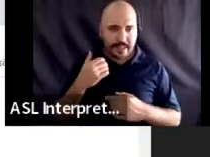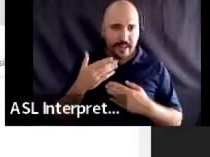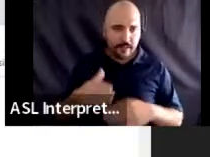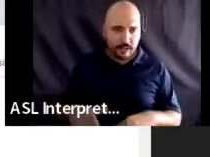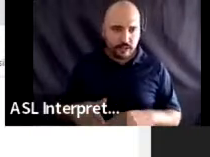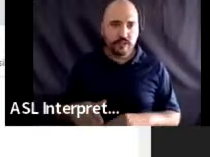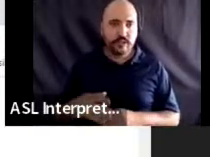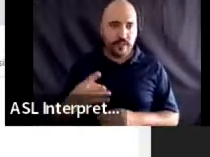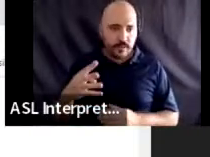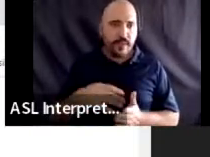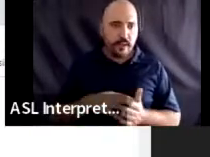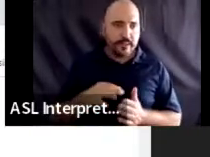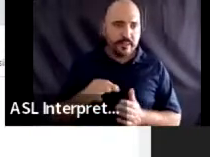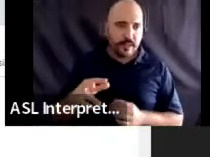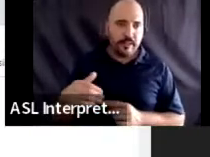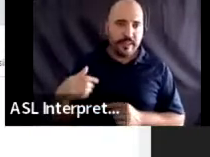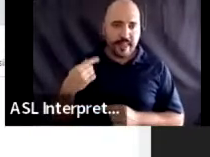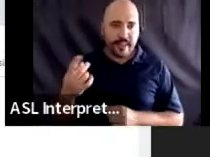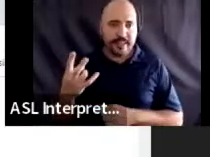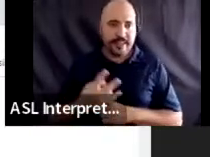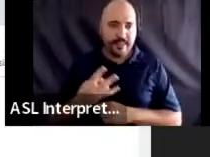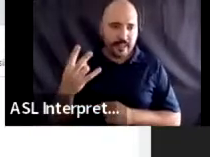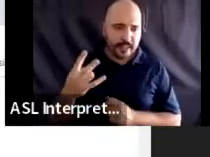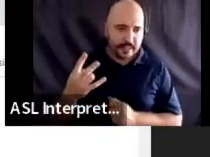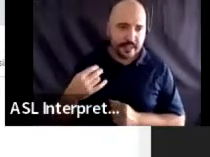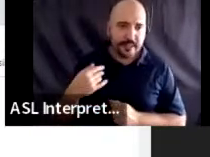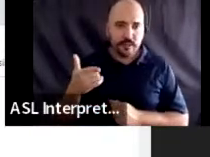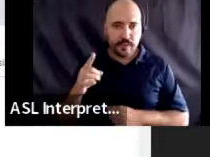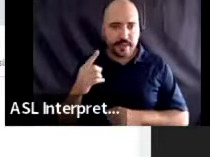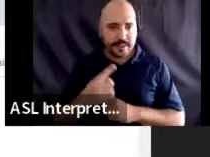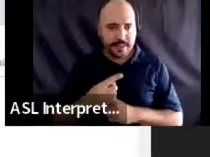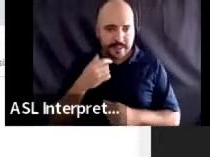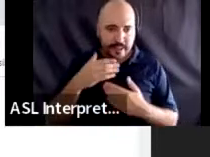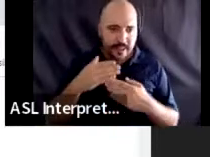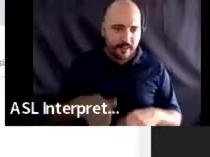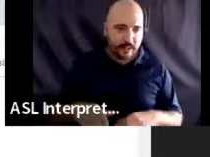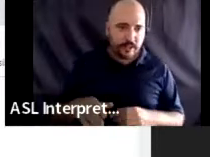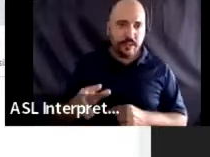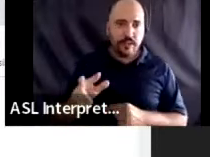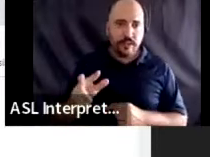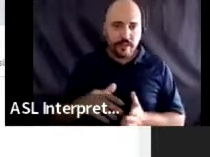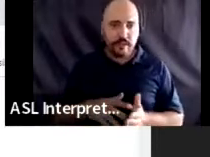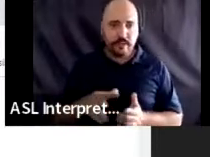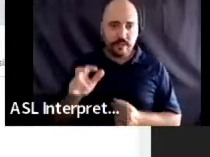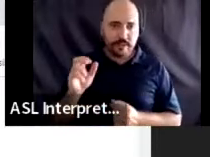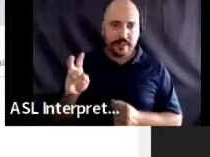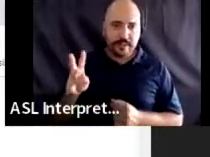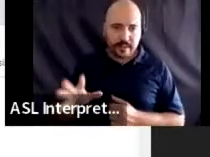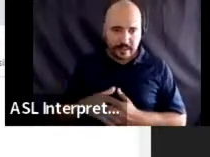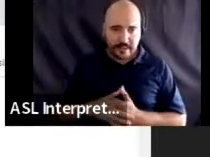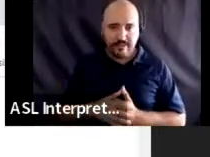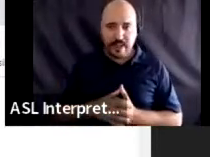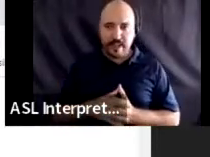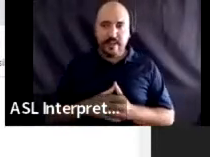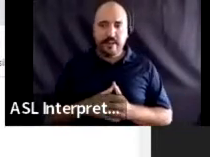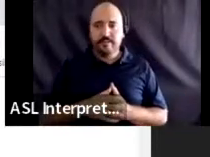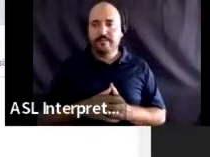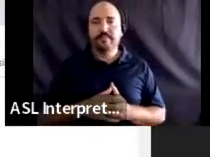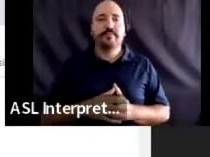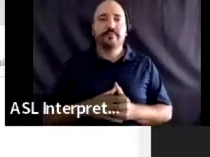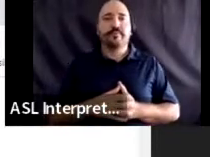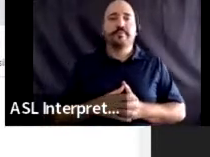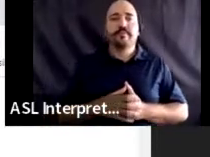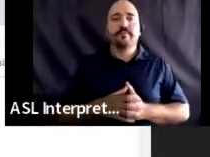2. 4,093 in the last 7 days, and Last 28 days daily average 3,365. Column 3. 3,365 in the last